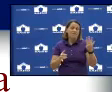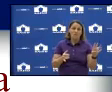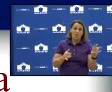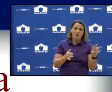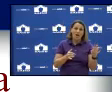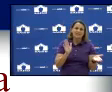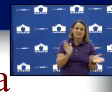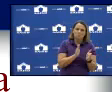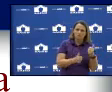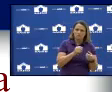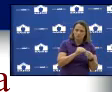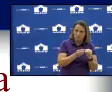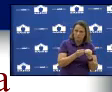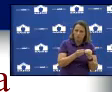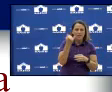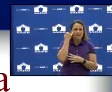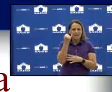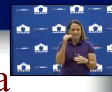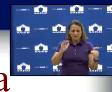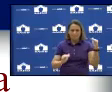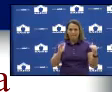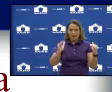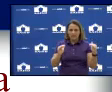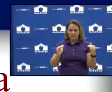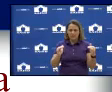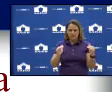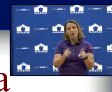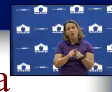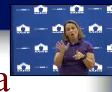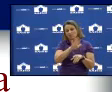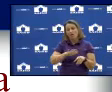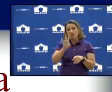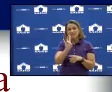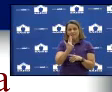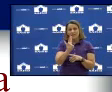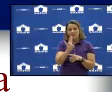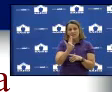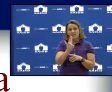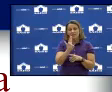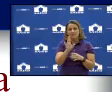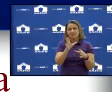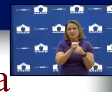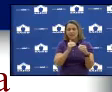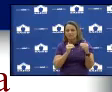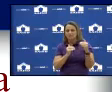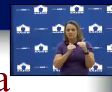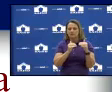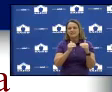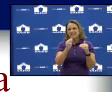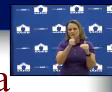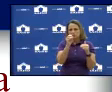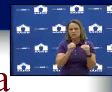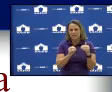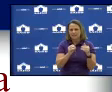least population. So the idea is to balance, of course, all 7 single member districts to get within the